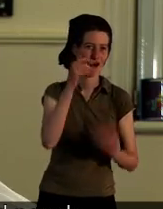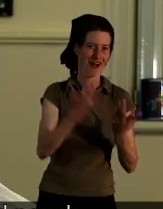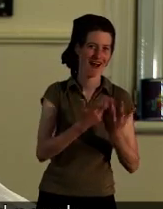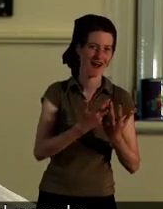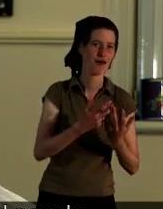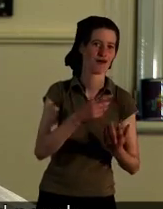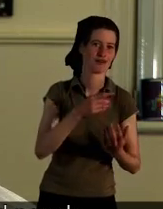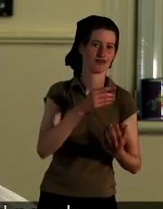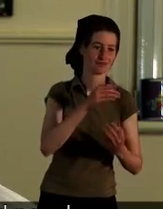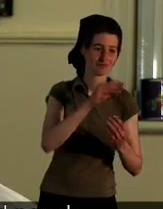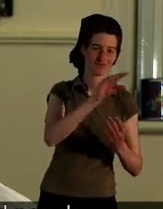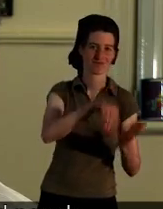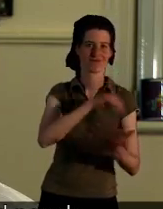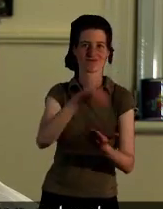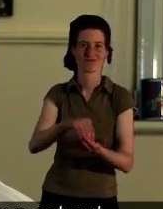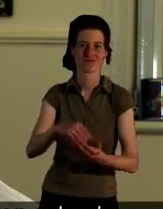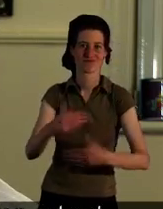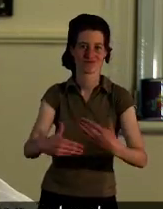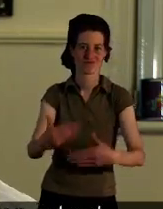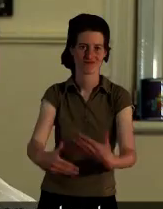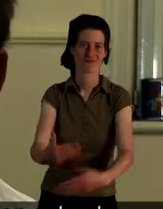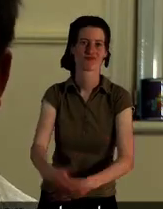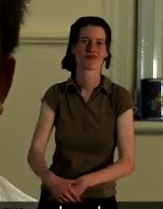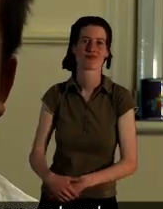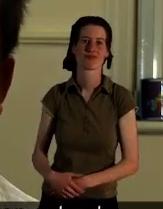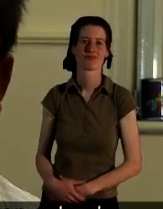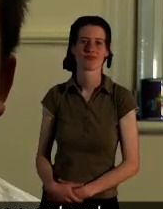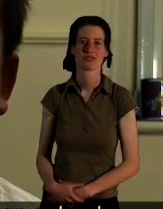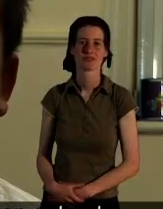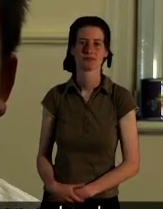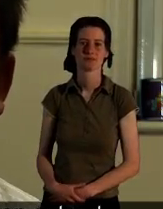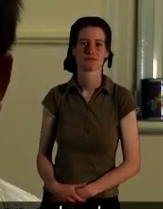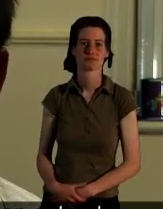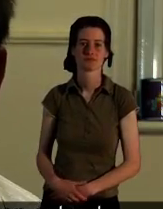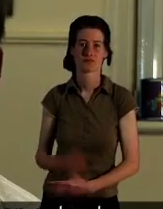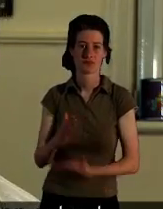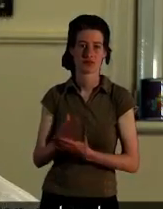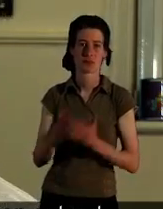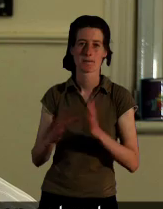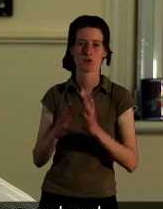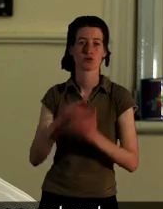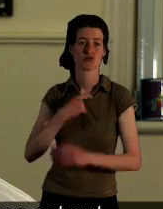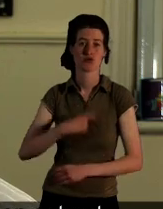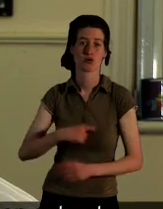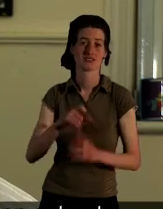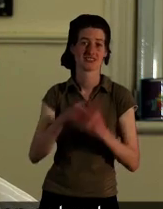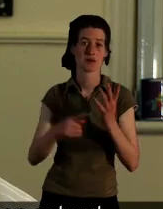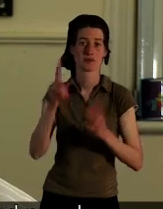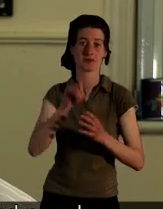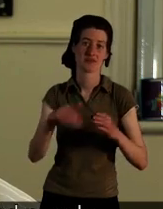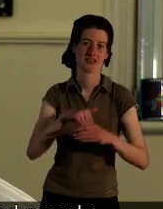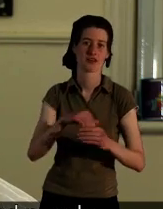is where disabled people come in, that they're able to advise people on the best way to achieve what's been set out in some of the legislation that's